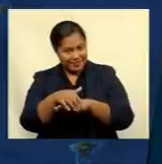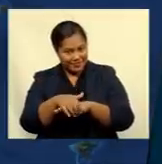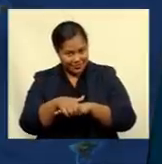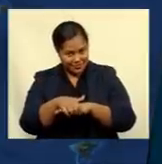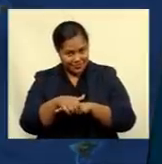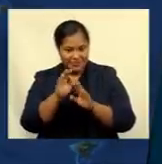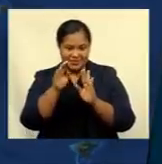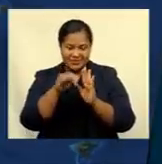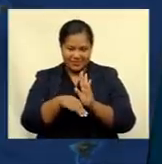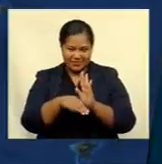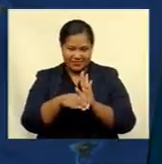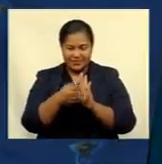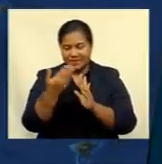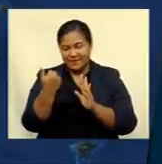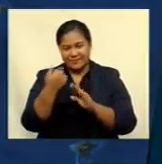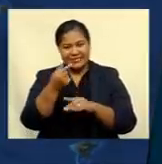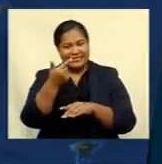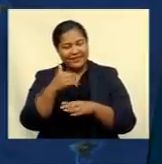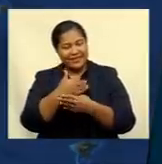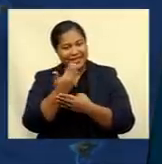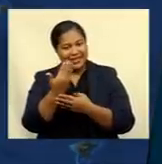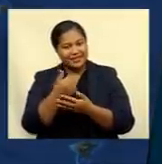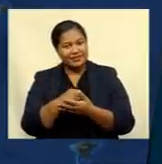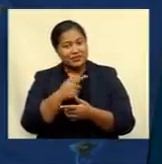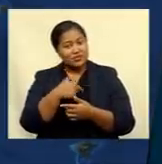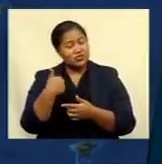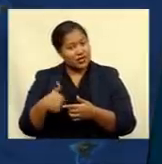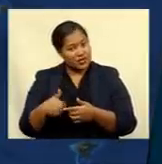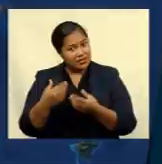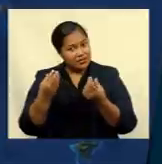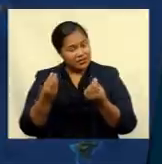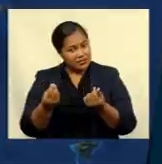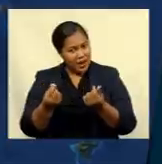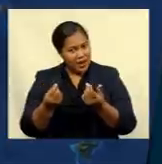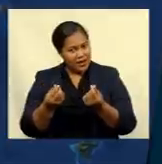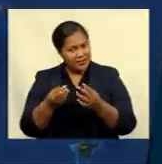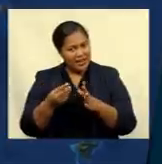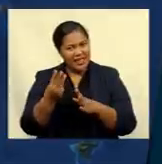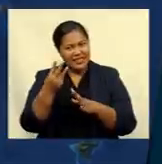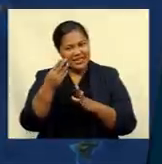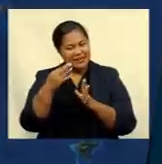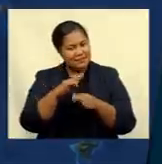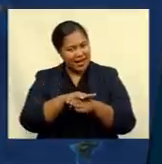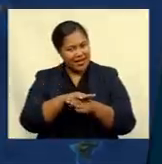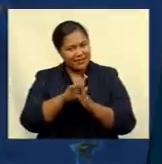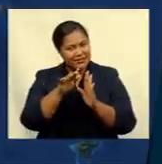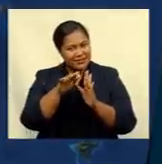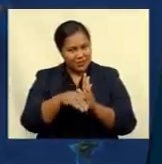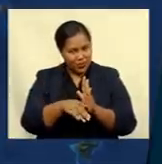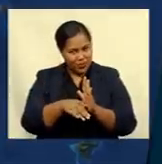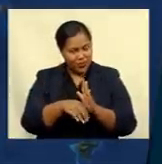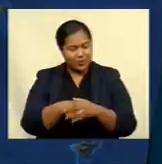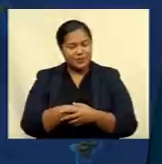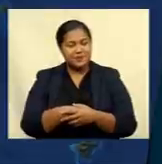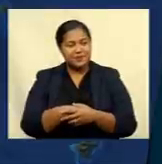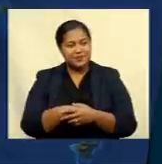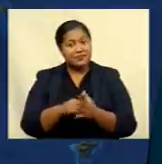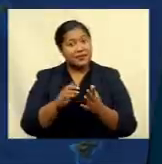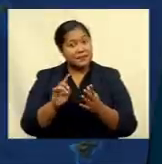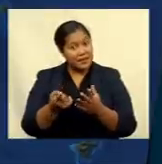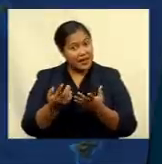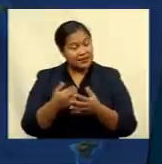declining over the past 7 days. The Chinese yuan pulled away from three-month lows, making a modest bounce. However,